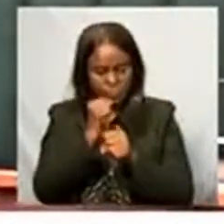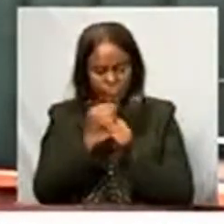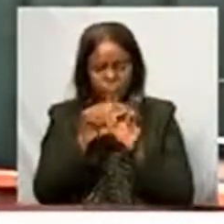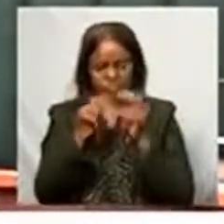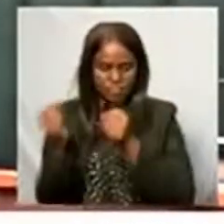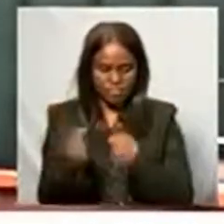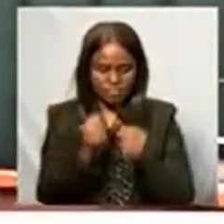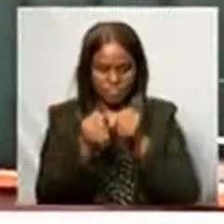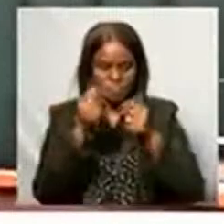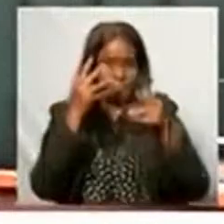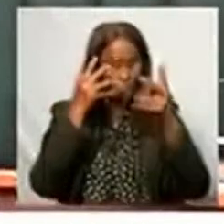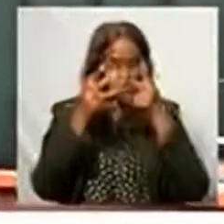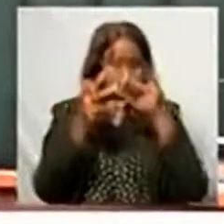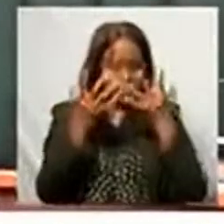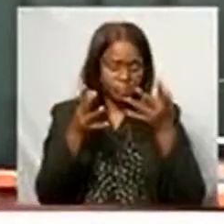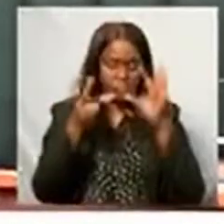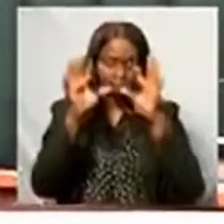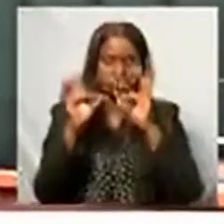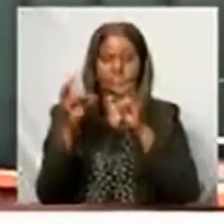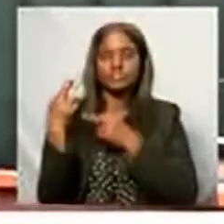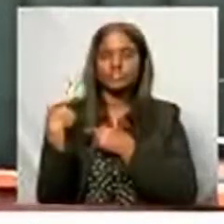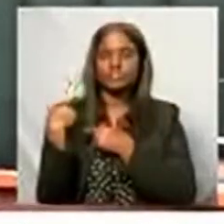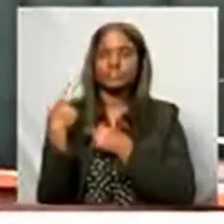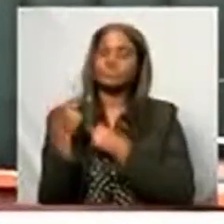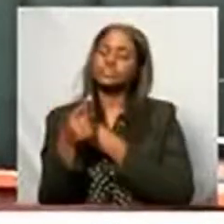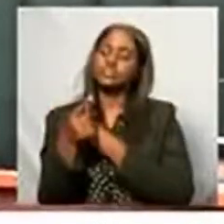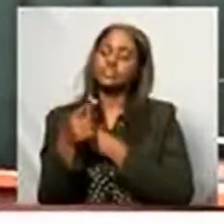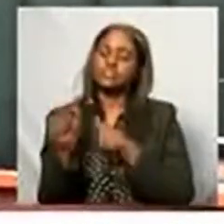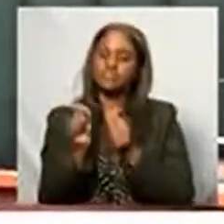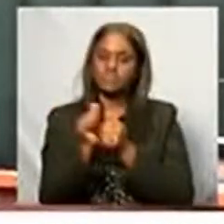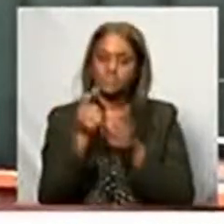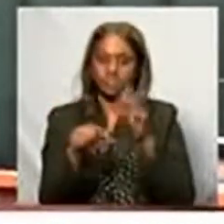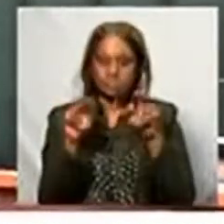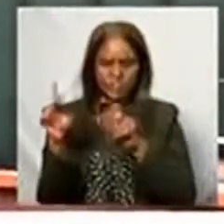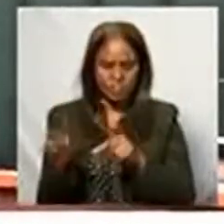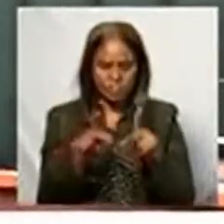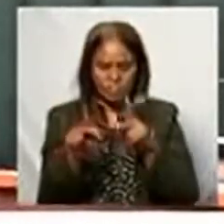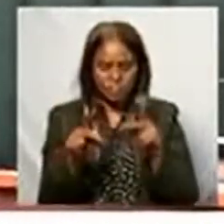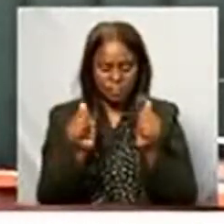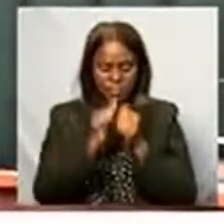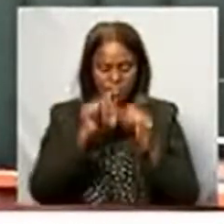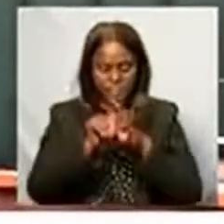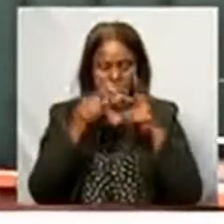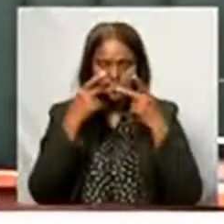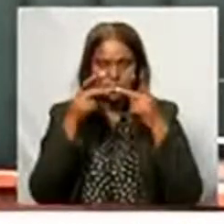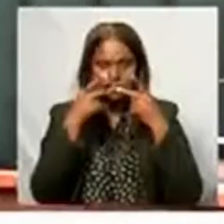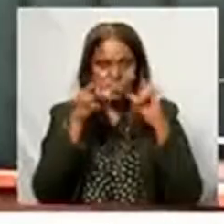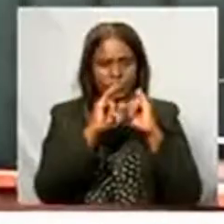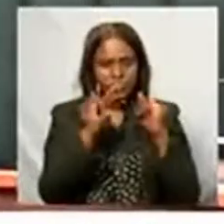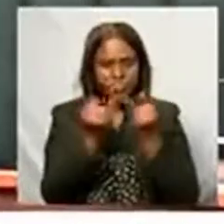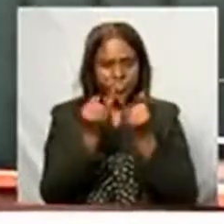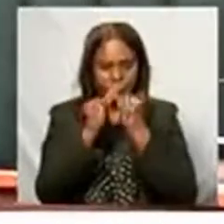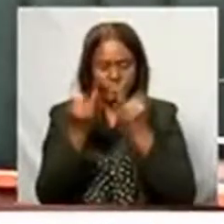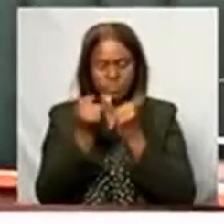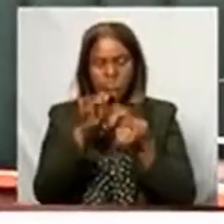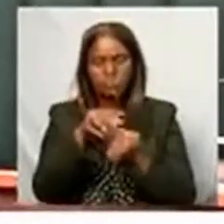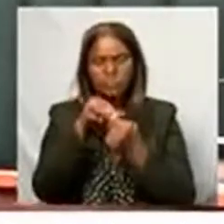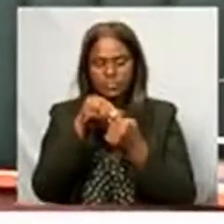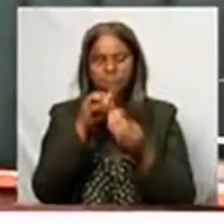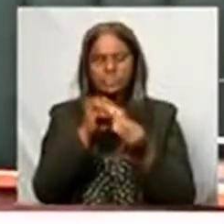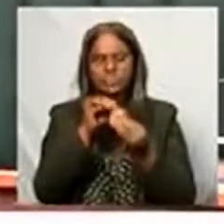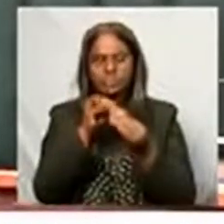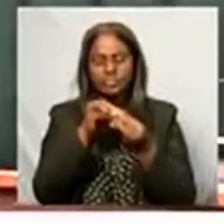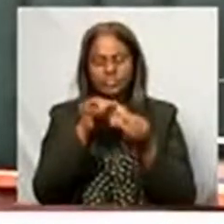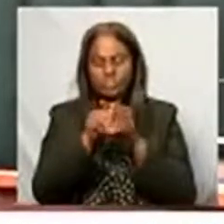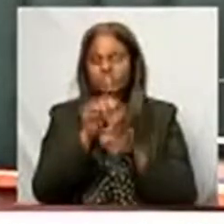strengthening transparency, accountability, and performance within public institutions, particularly in